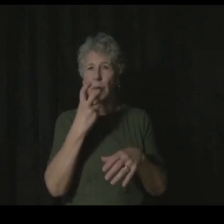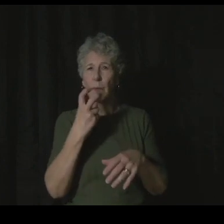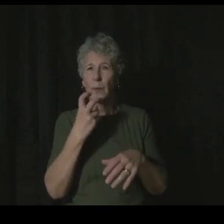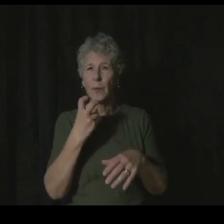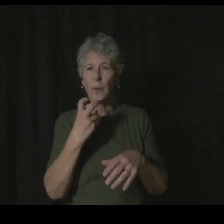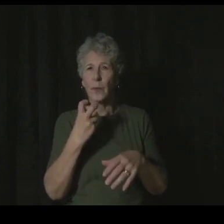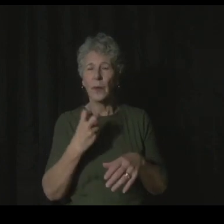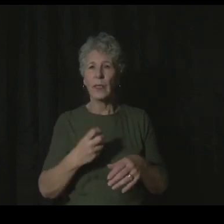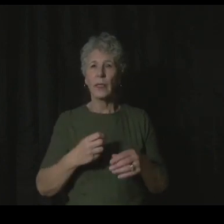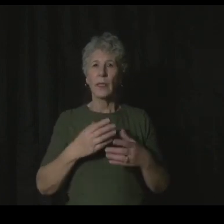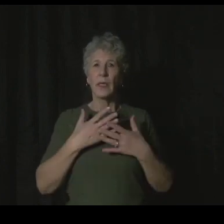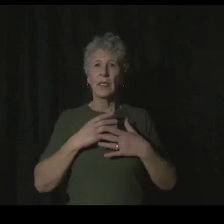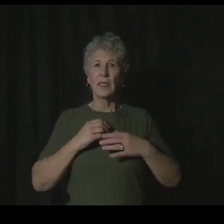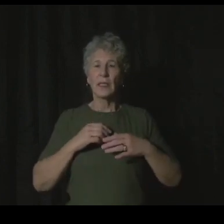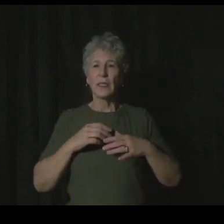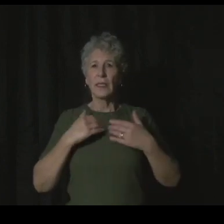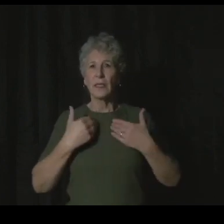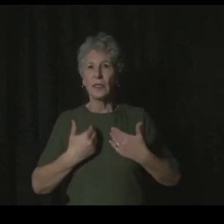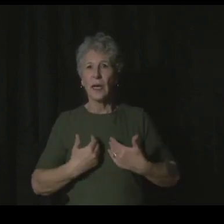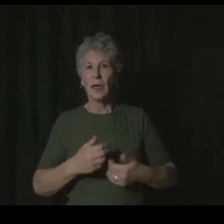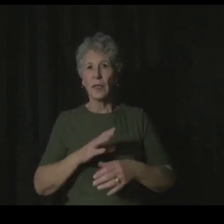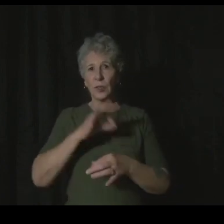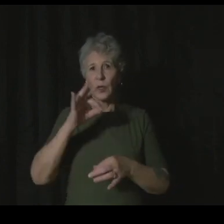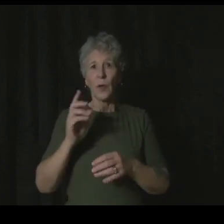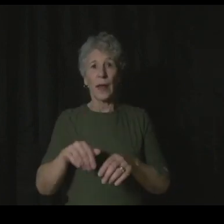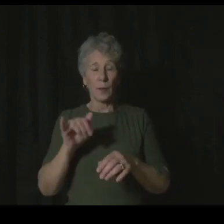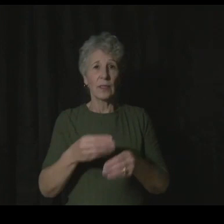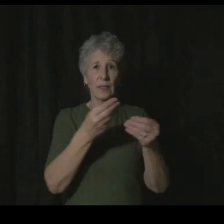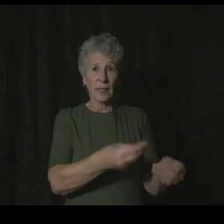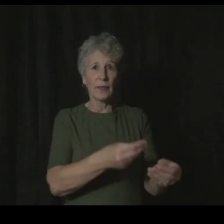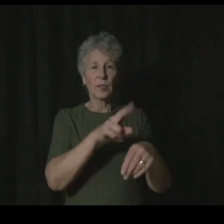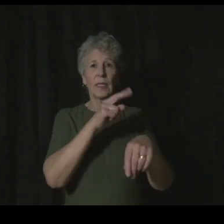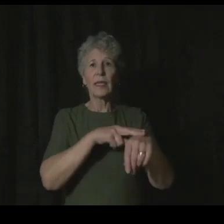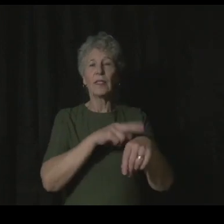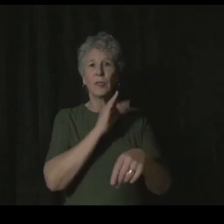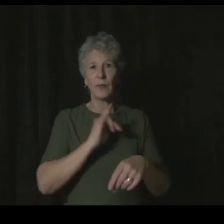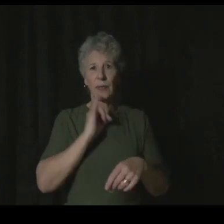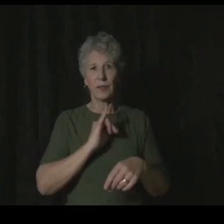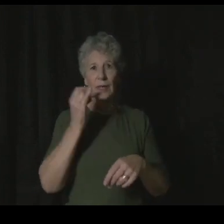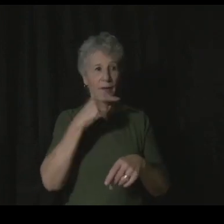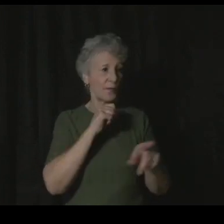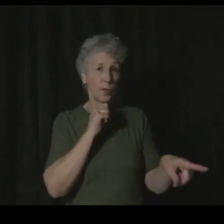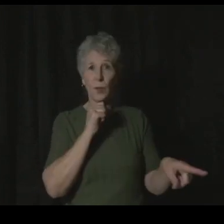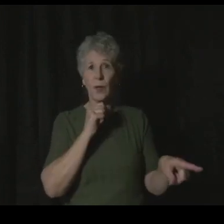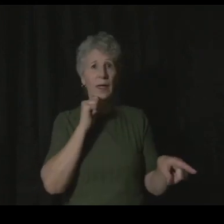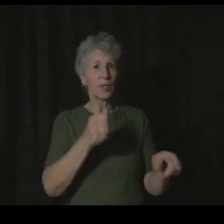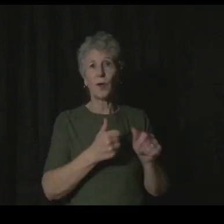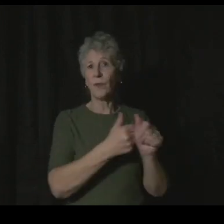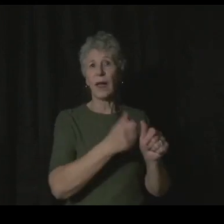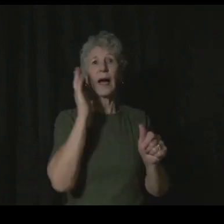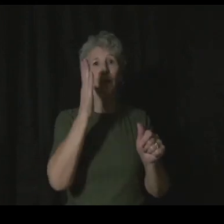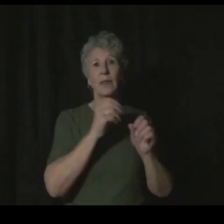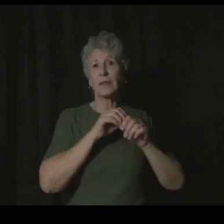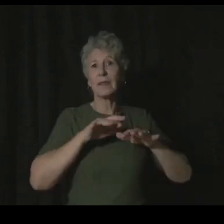soul." That was given to the nation of Israel, that said, if you are disobedient, I'm going to scatter you